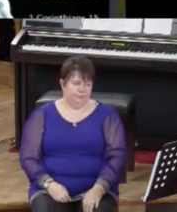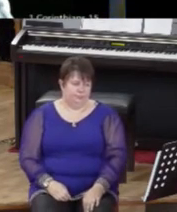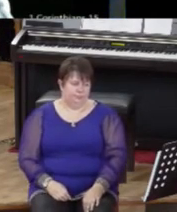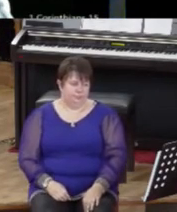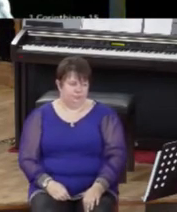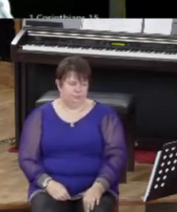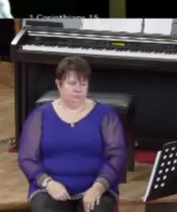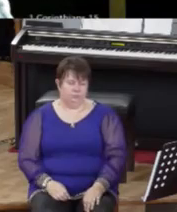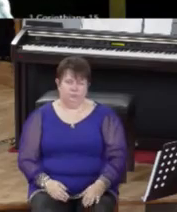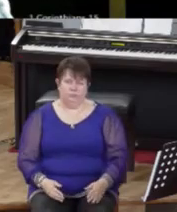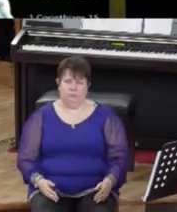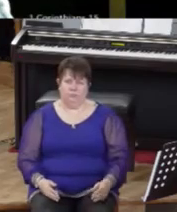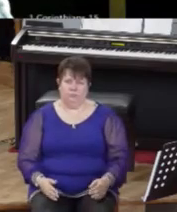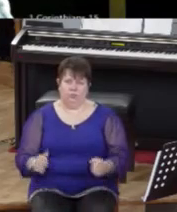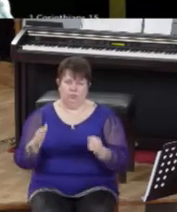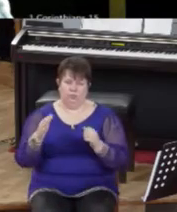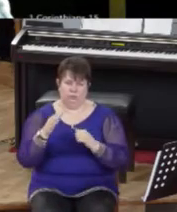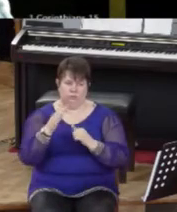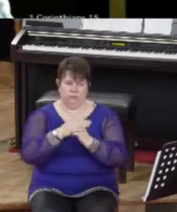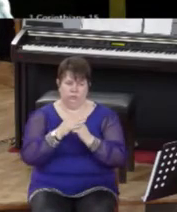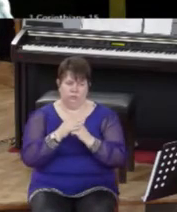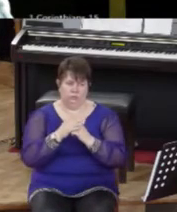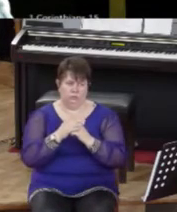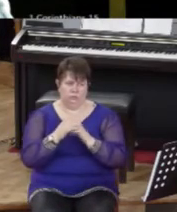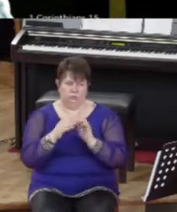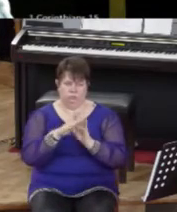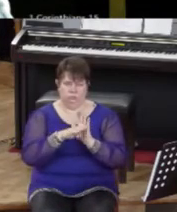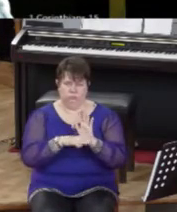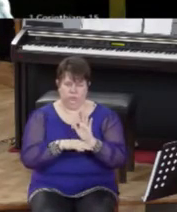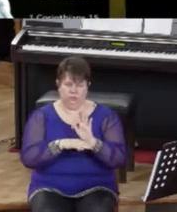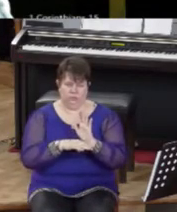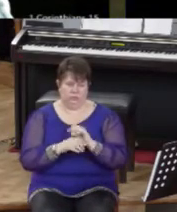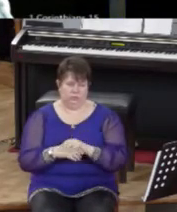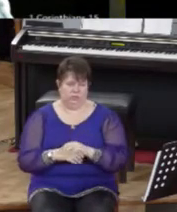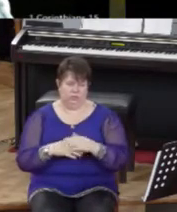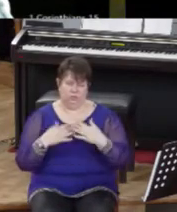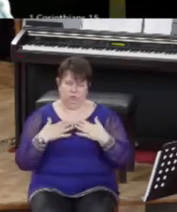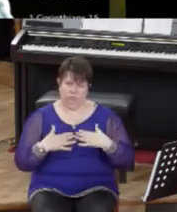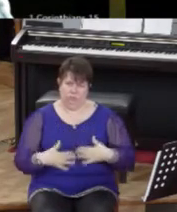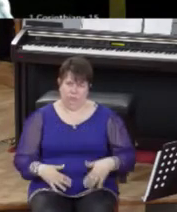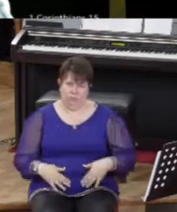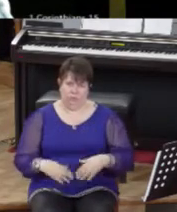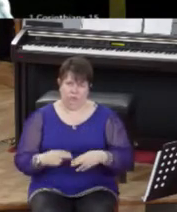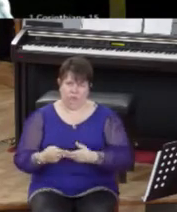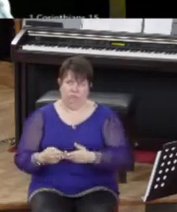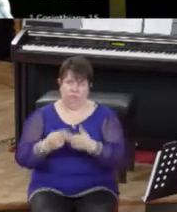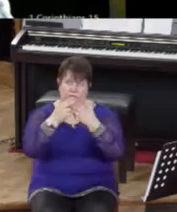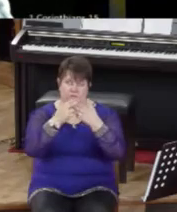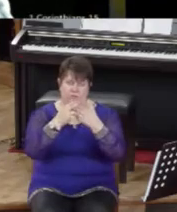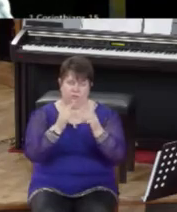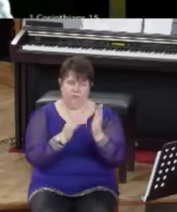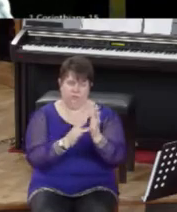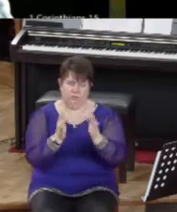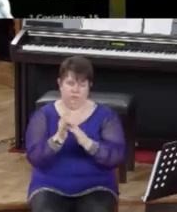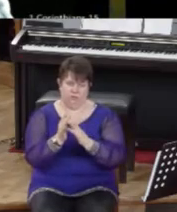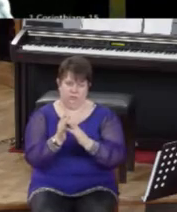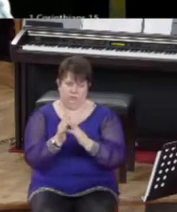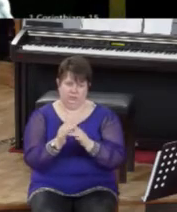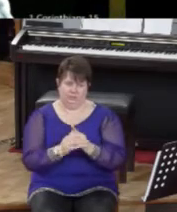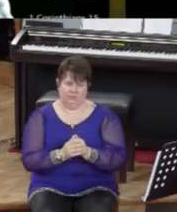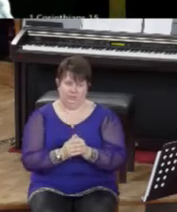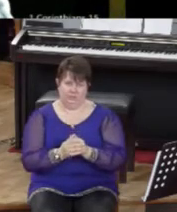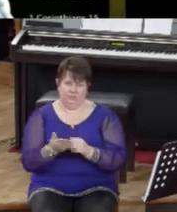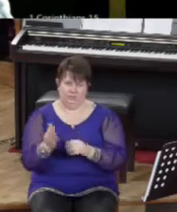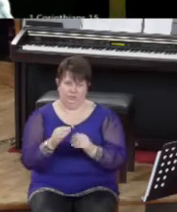It's a top priority. The resurrection, the bodily resurrection of Jesus Christ from